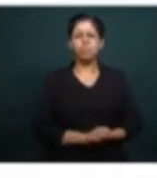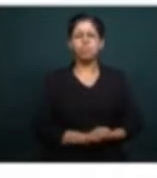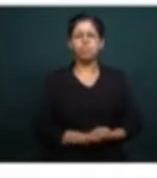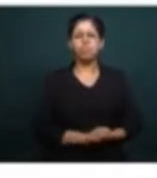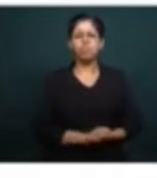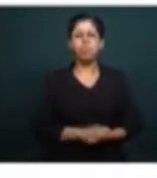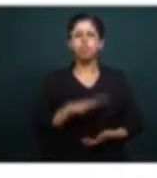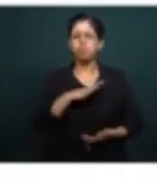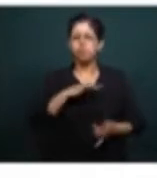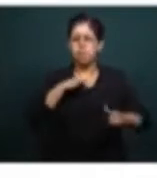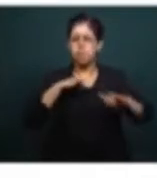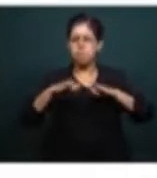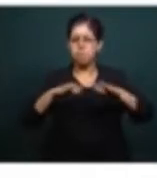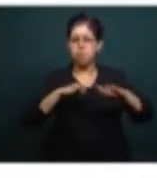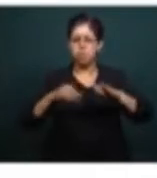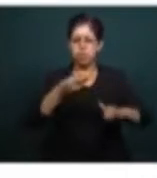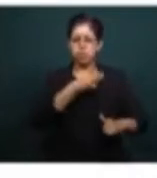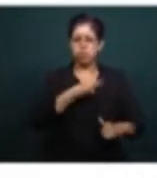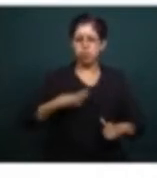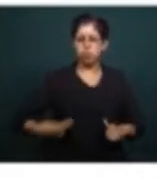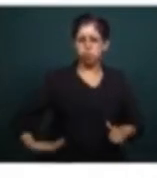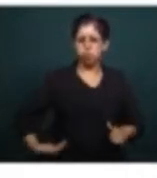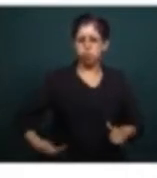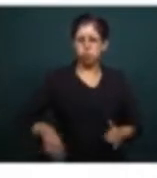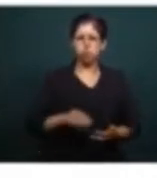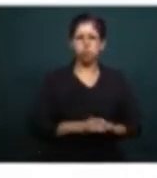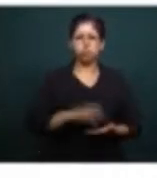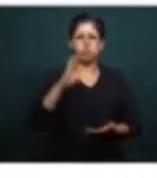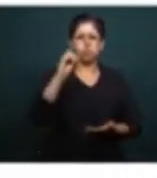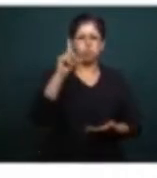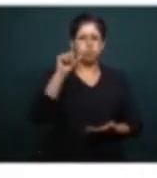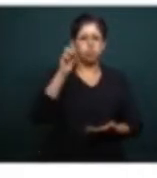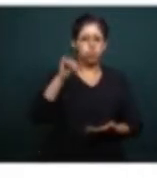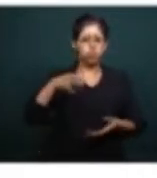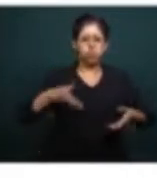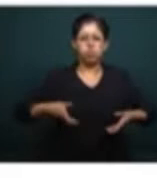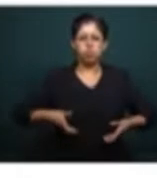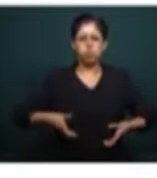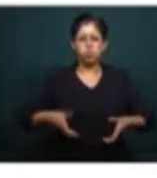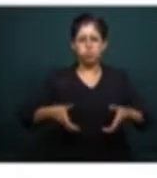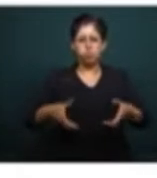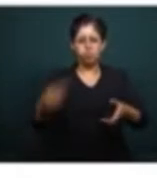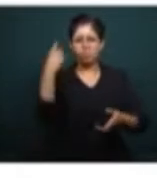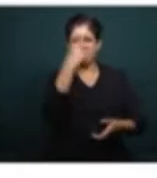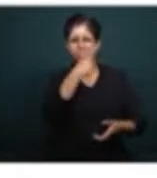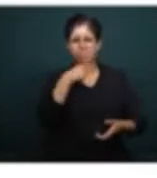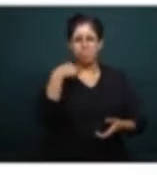and we have mapped this out by municipality, by street,